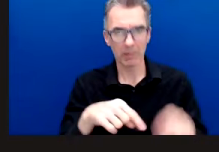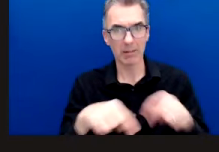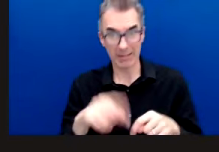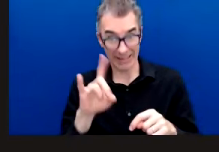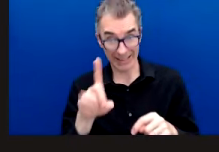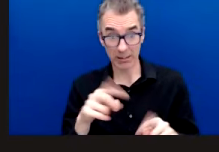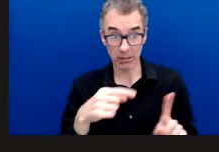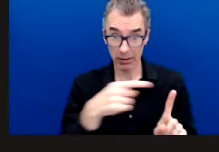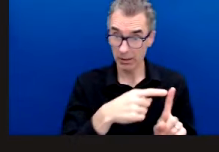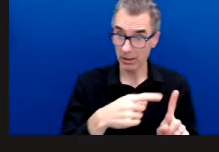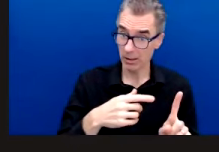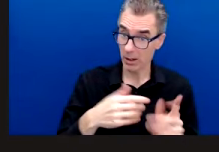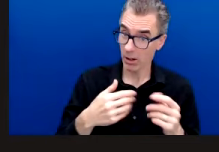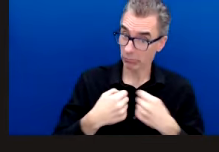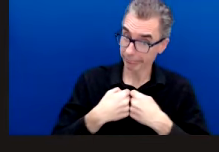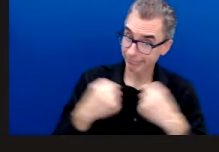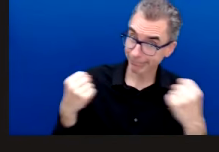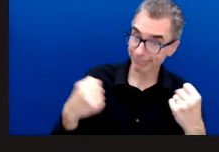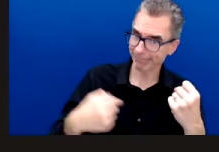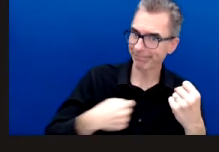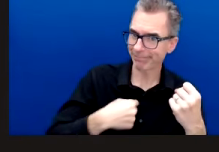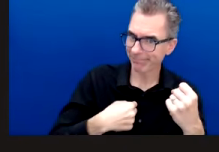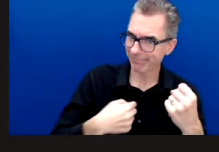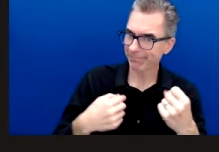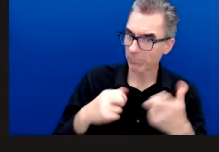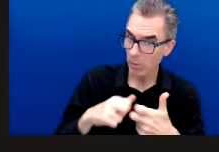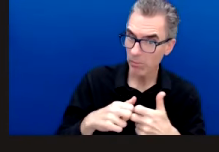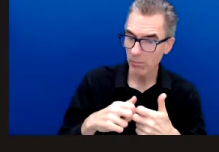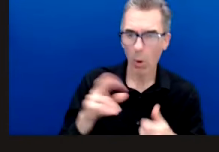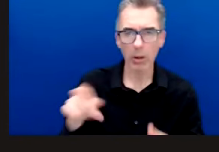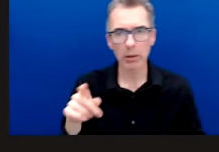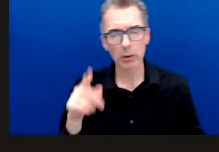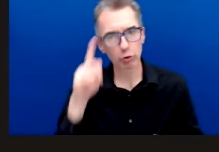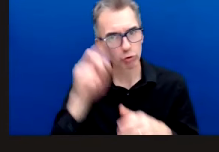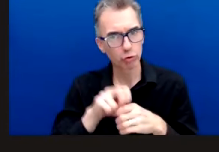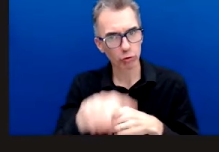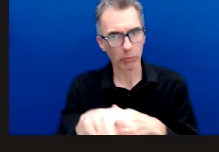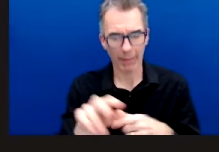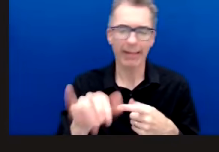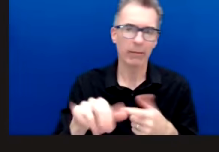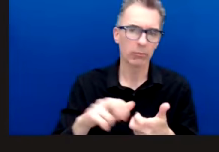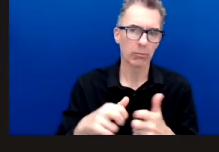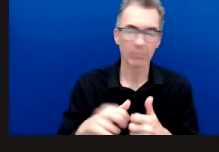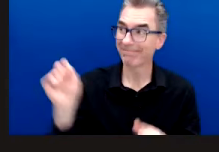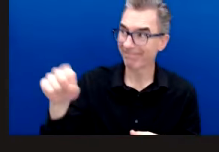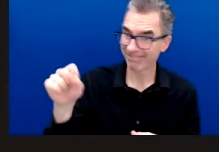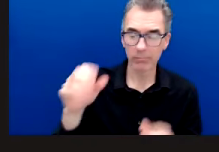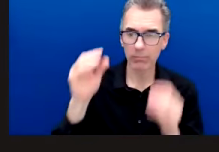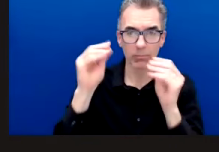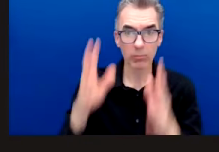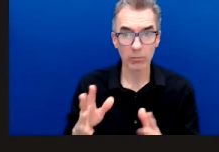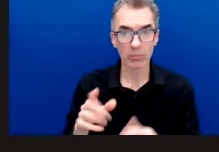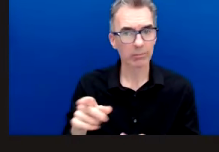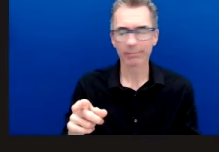or is it just an assumption? Then if it's just an assumption, yeah, I think there's a problem with it. Yeah, basically, the professor of this biology